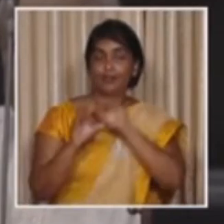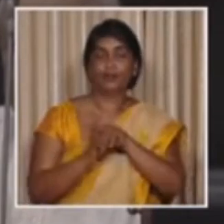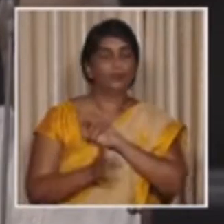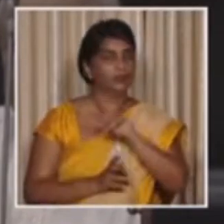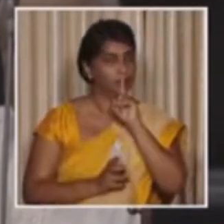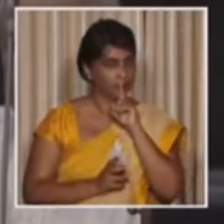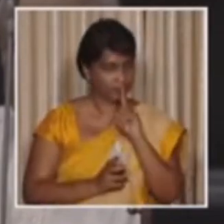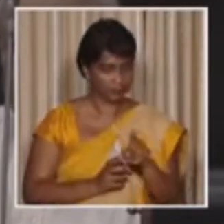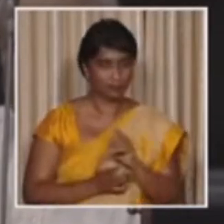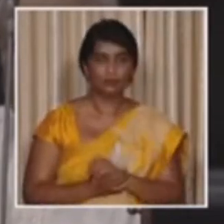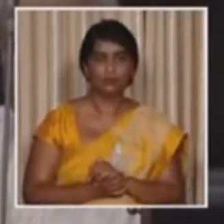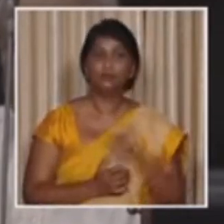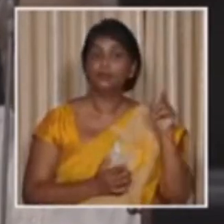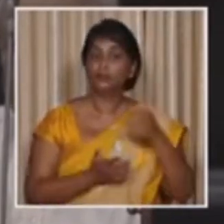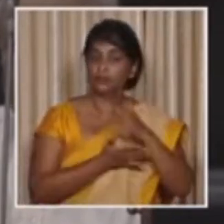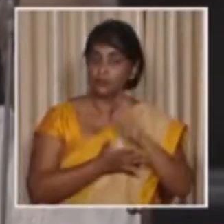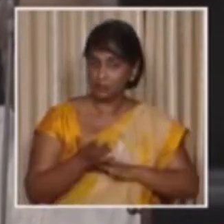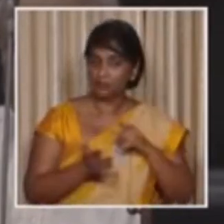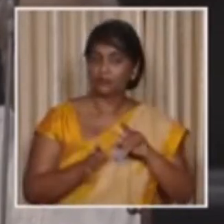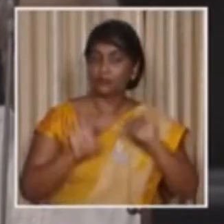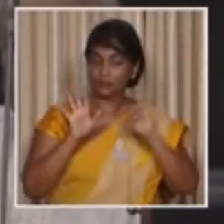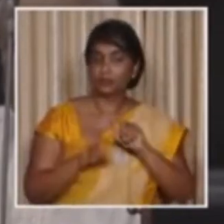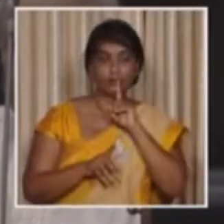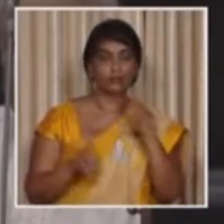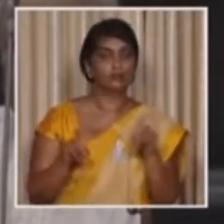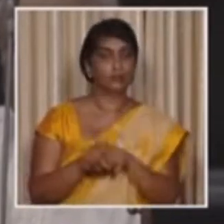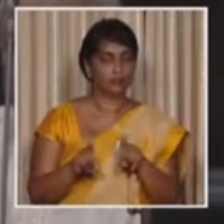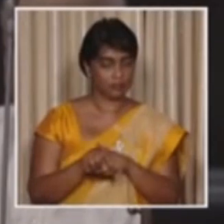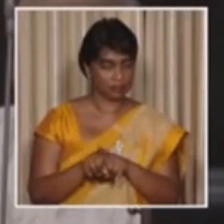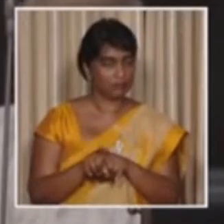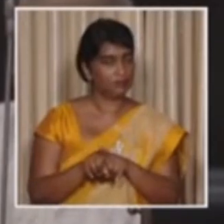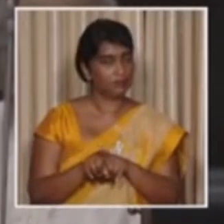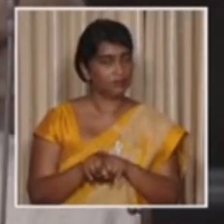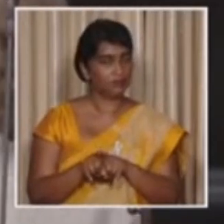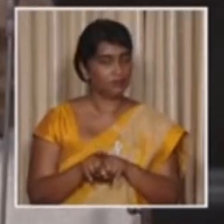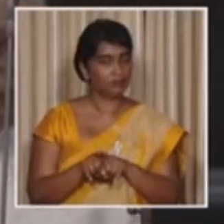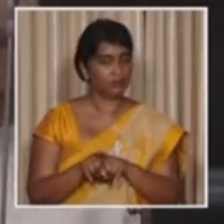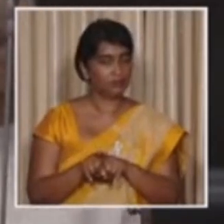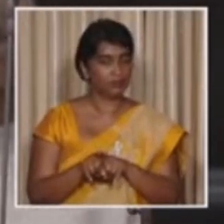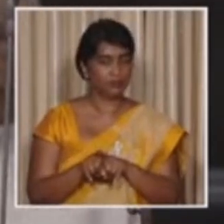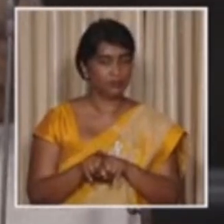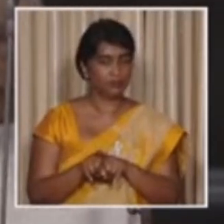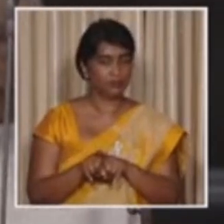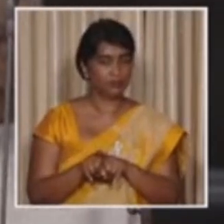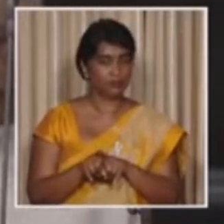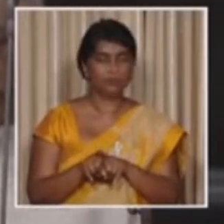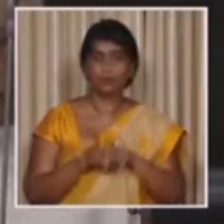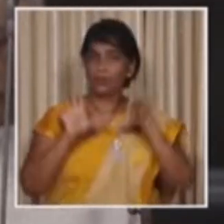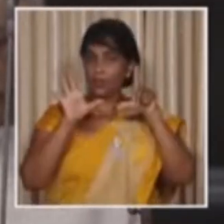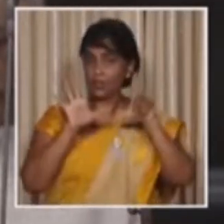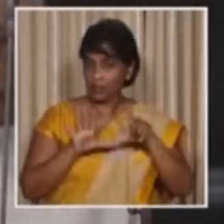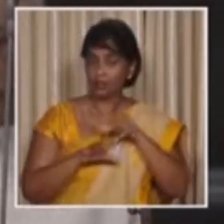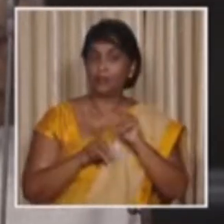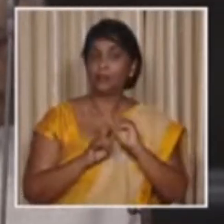is named in the petition no relief is prayed against him 726 petition is the prime minister no relief